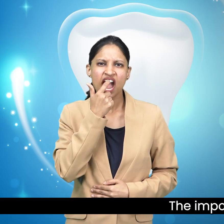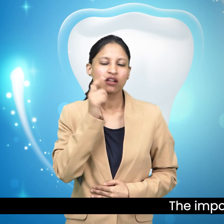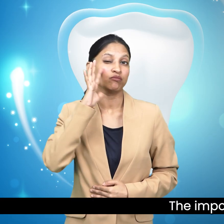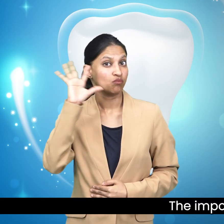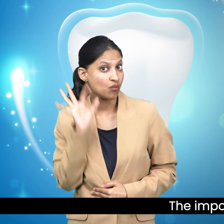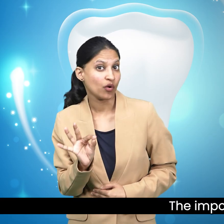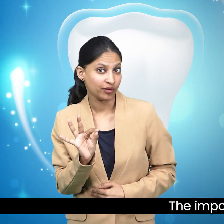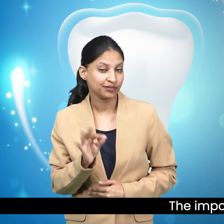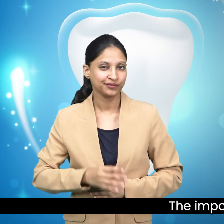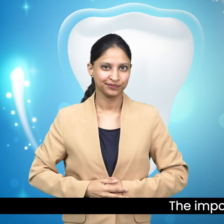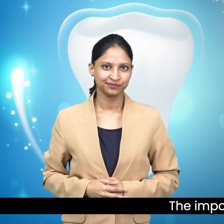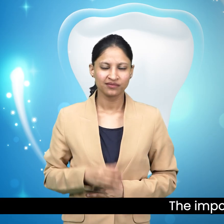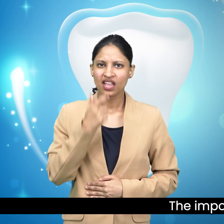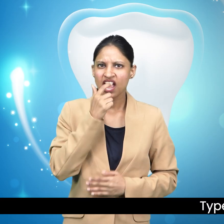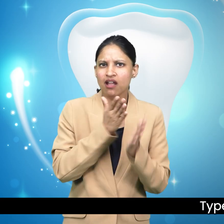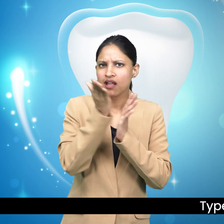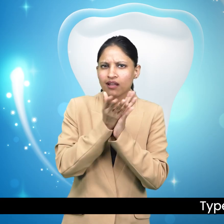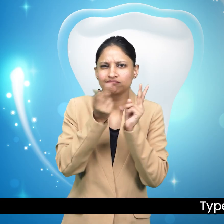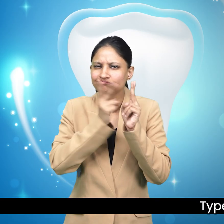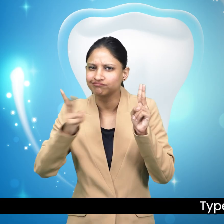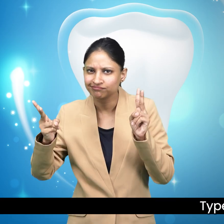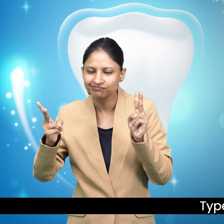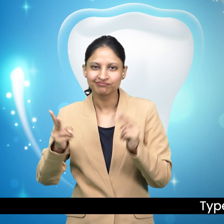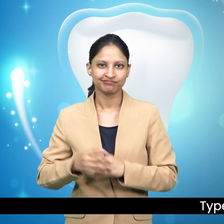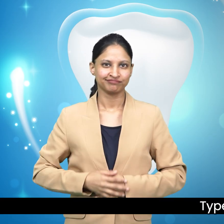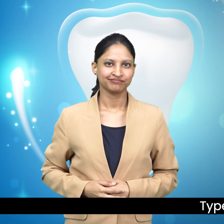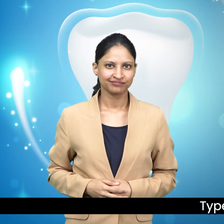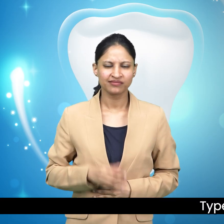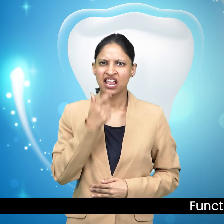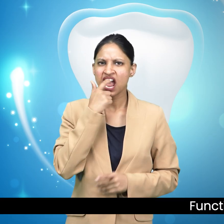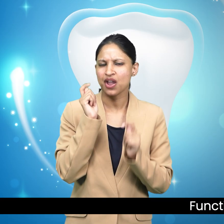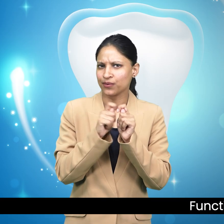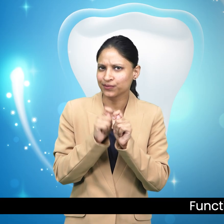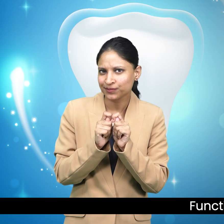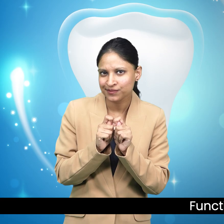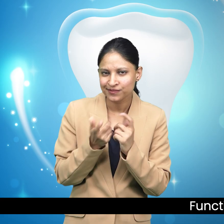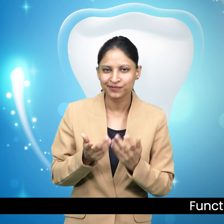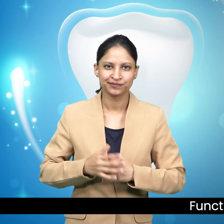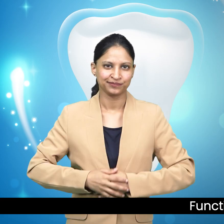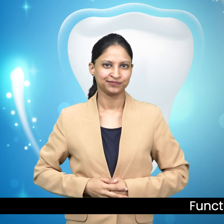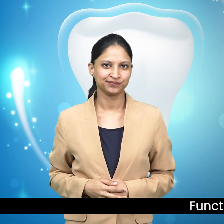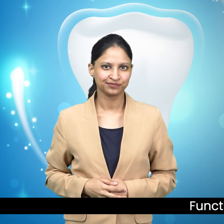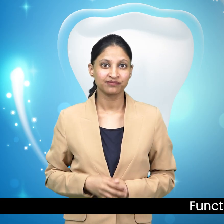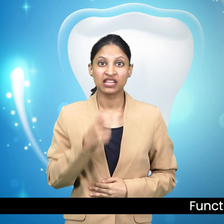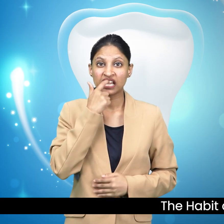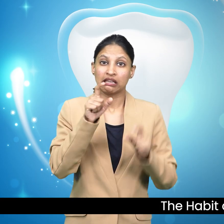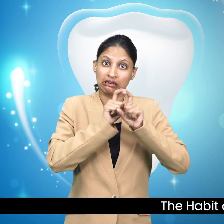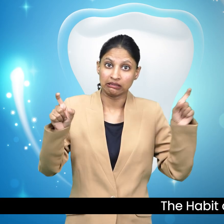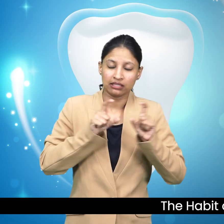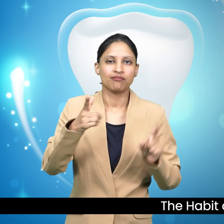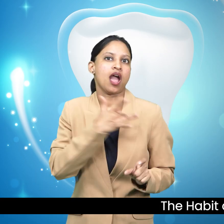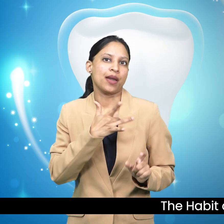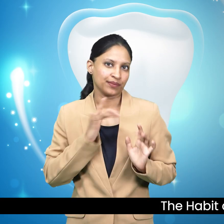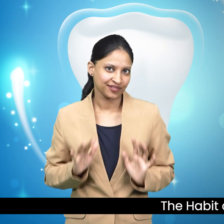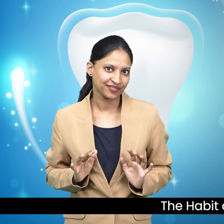the importance of teeth, types of teeth, functions of teeth, the